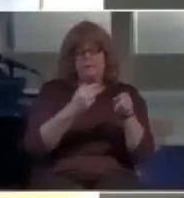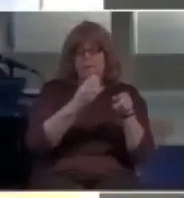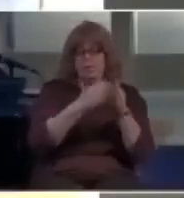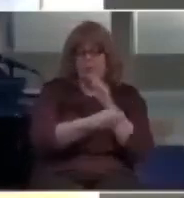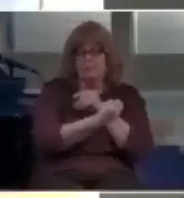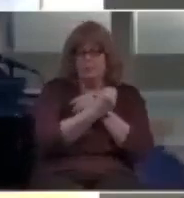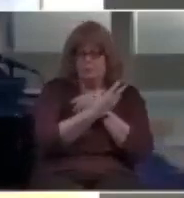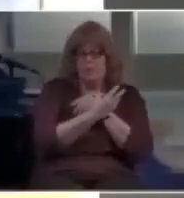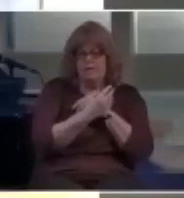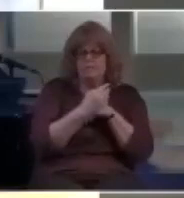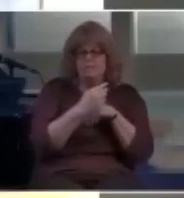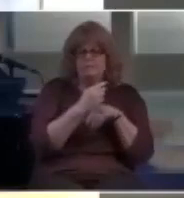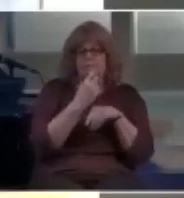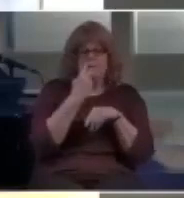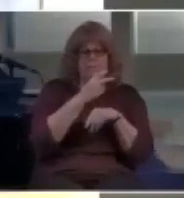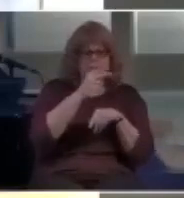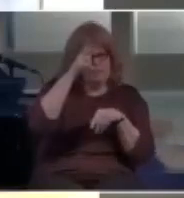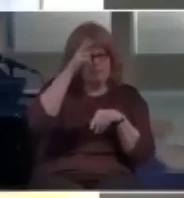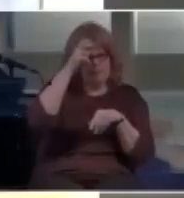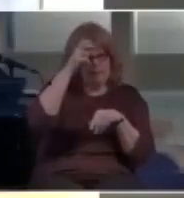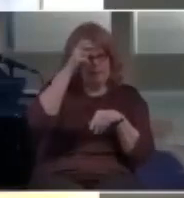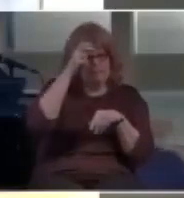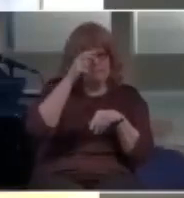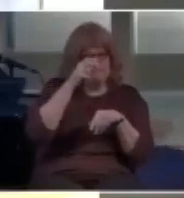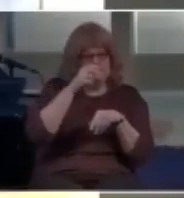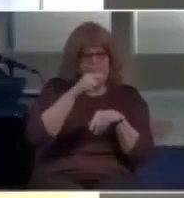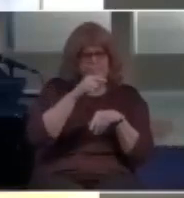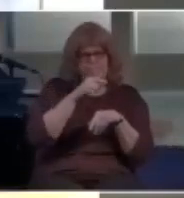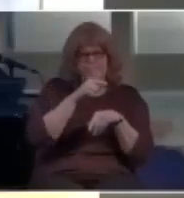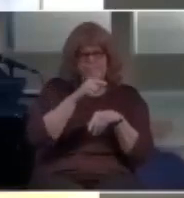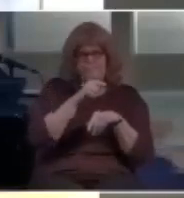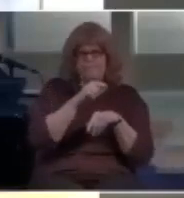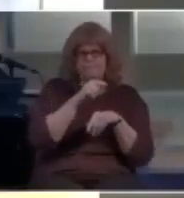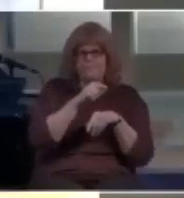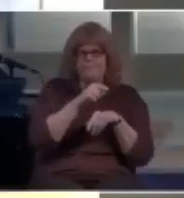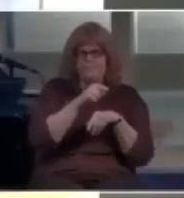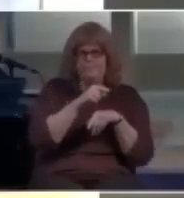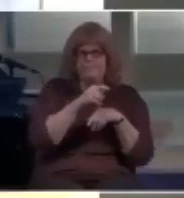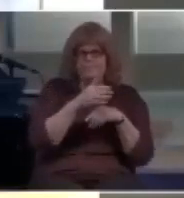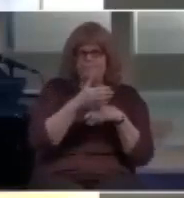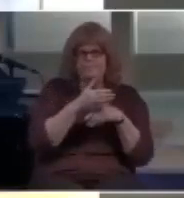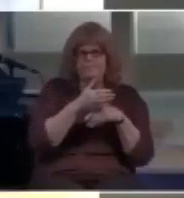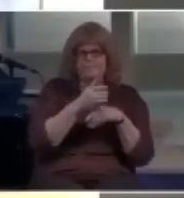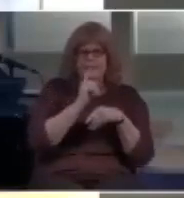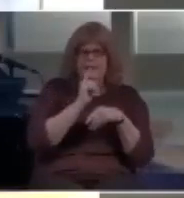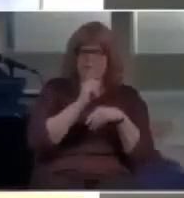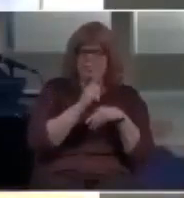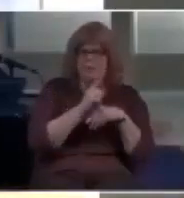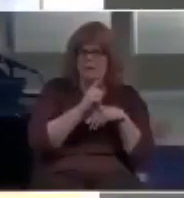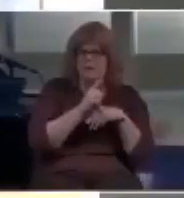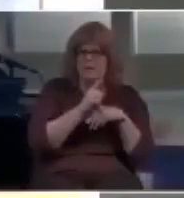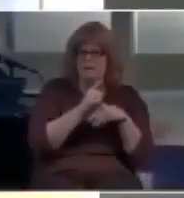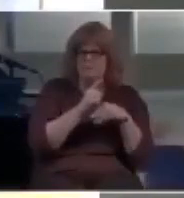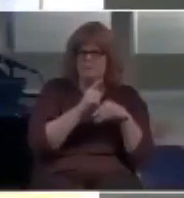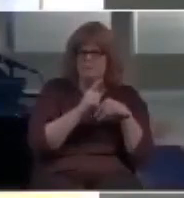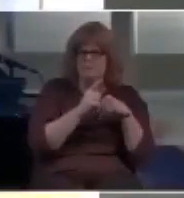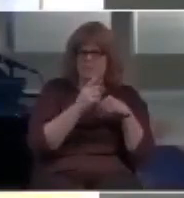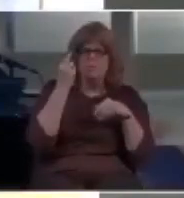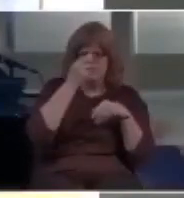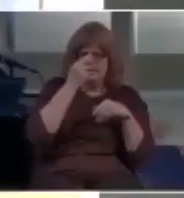we saw Satan, who is at the bottom of the kinds of things we were talking